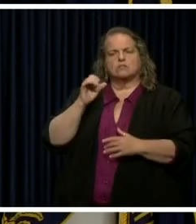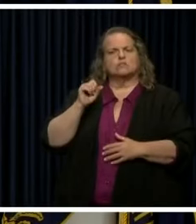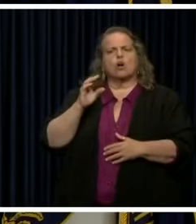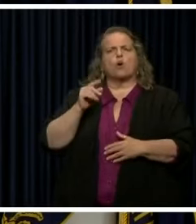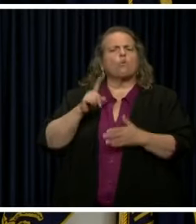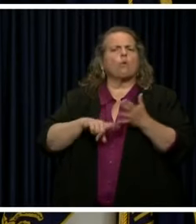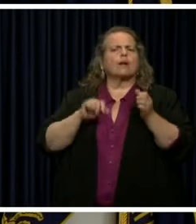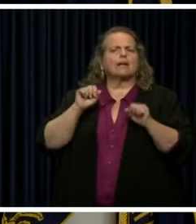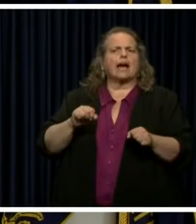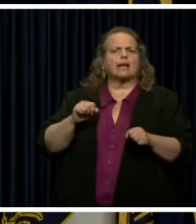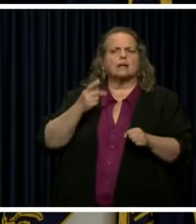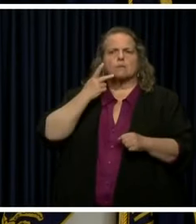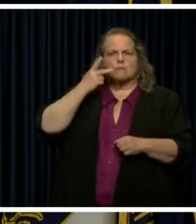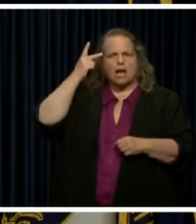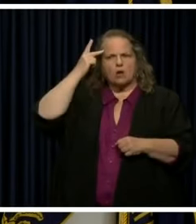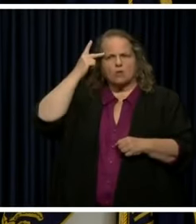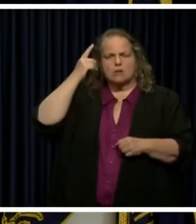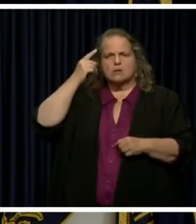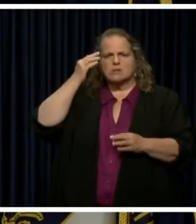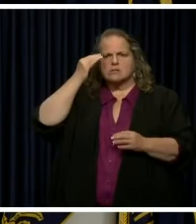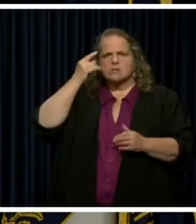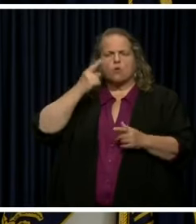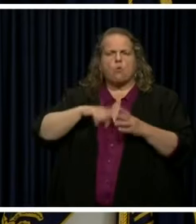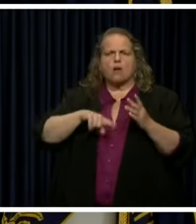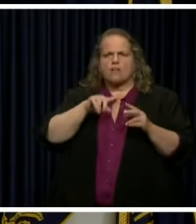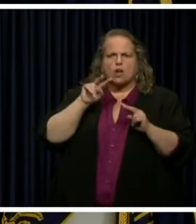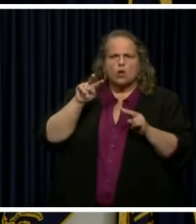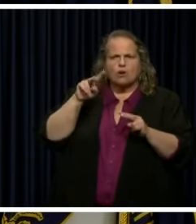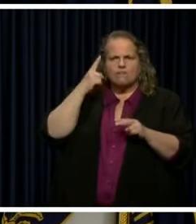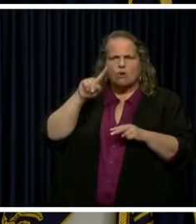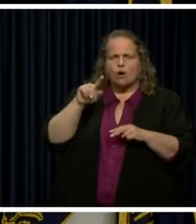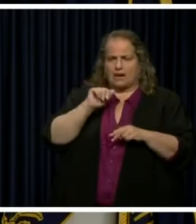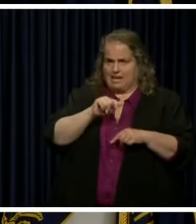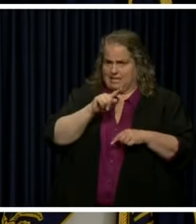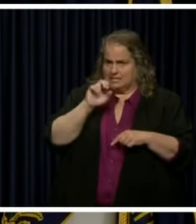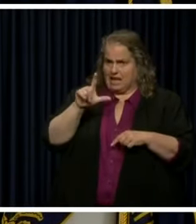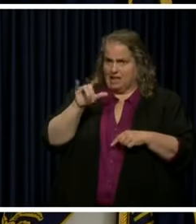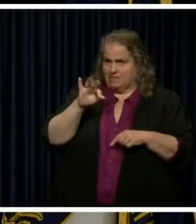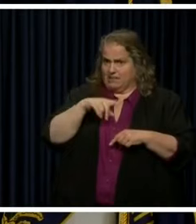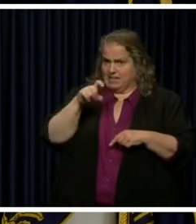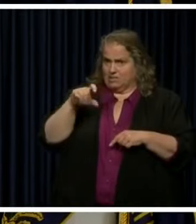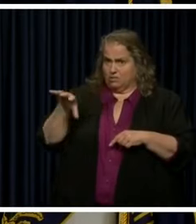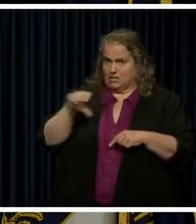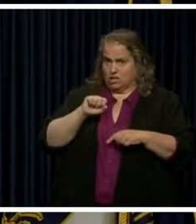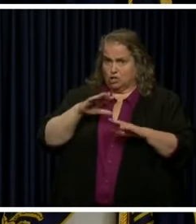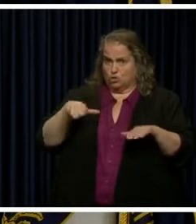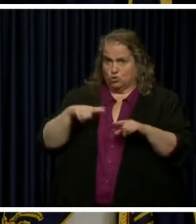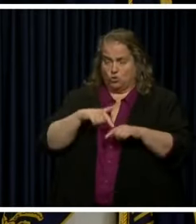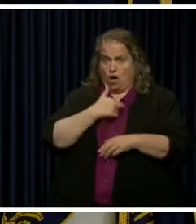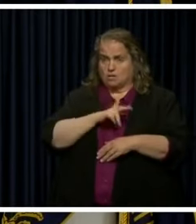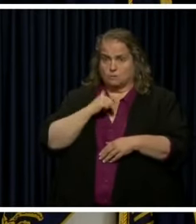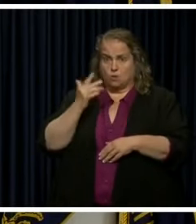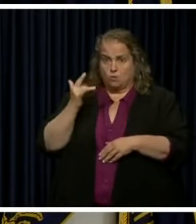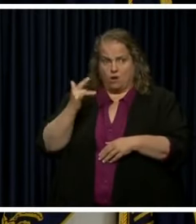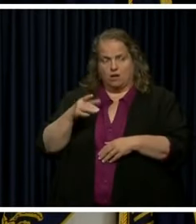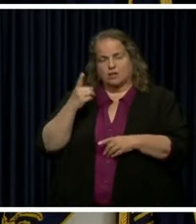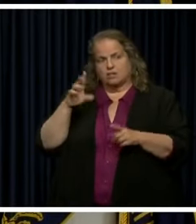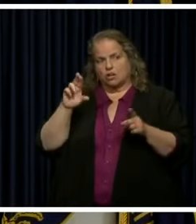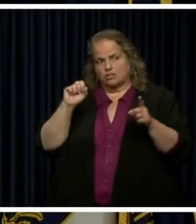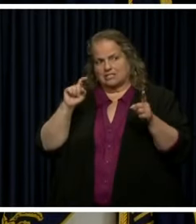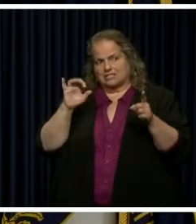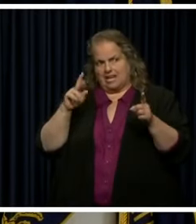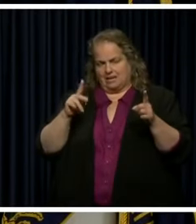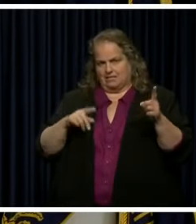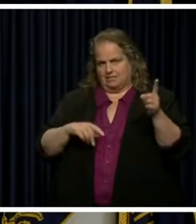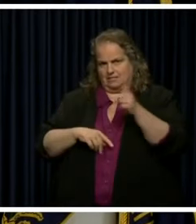what can parents look for, and how do they tell whether this is something they need to take their children to the hospital for? Well, Dr. Stack is